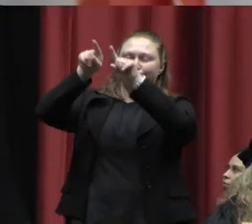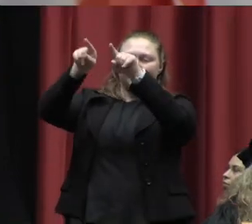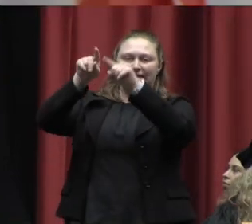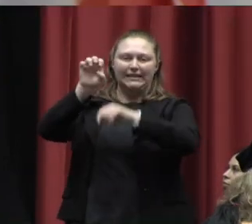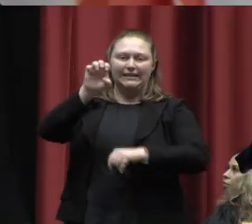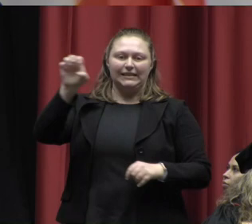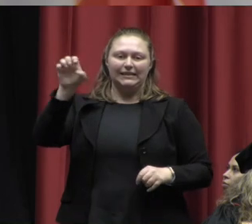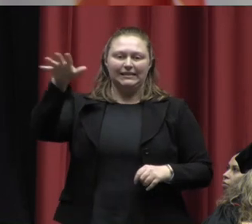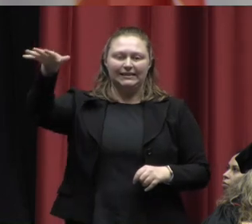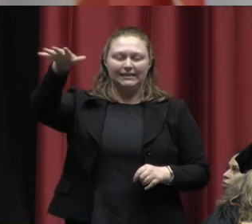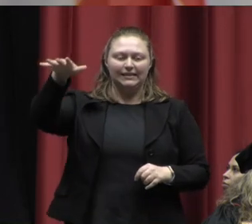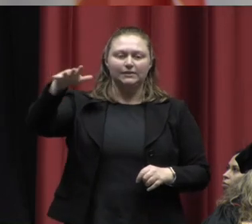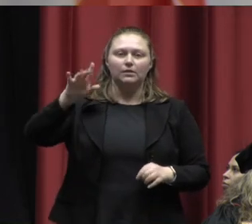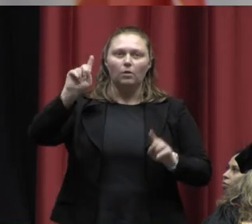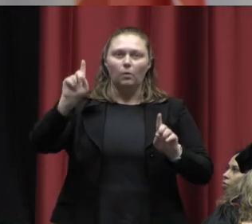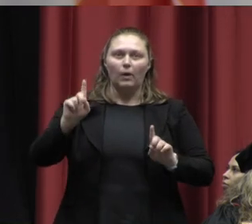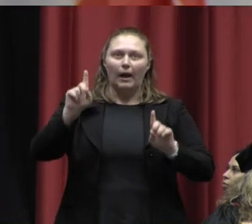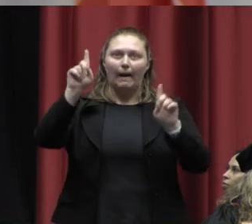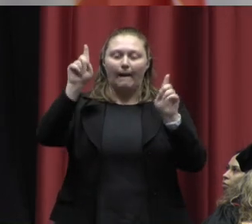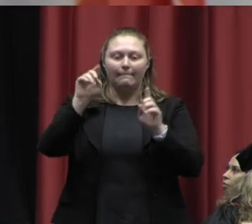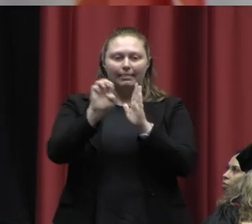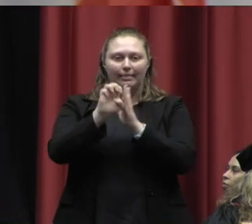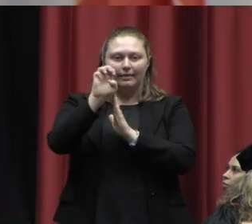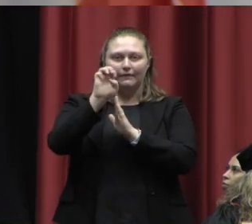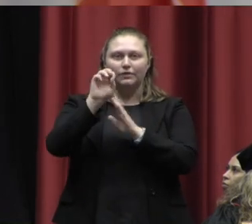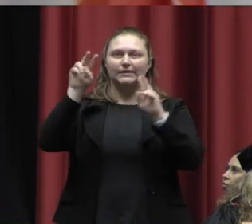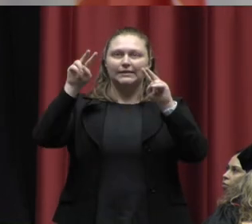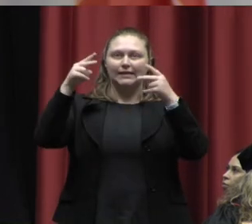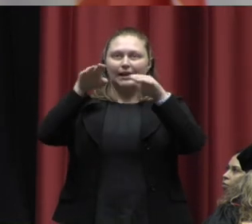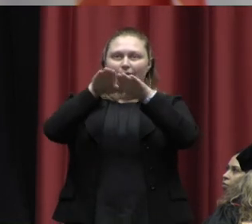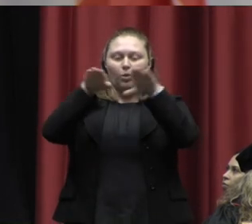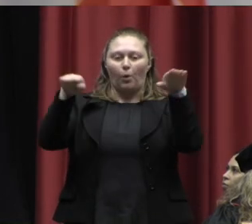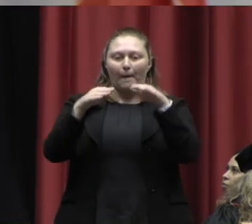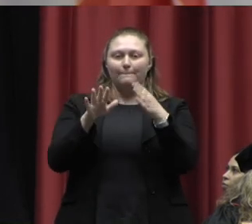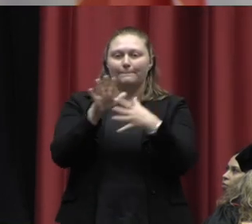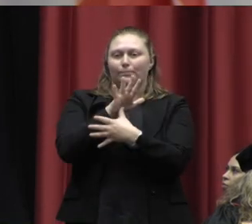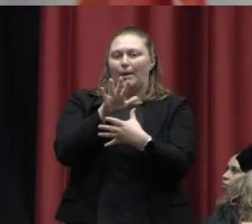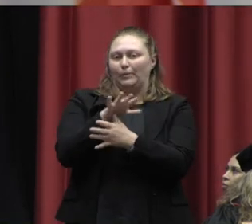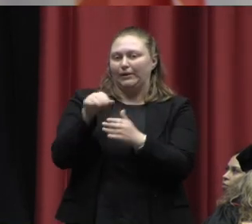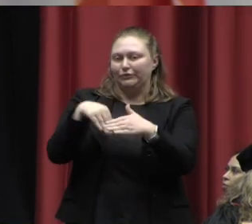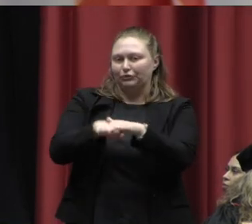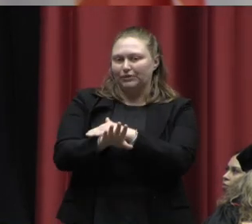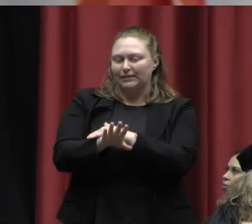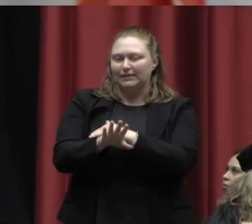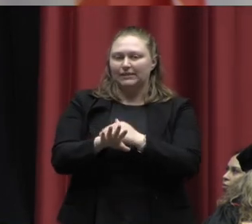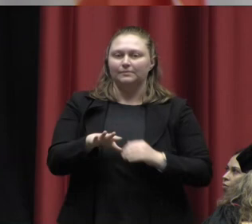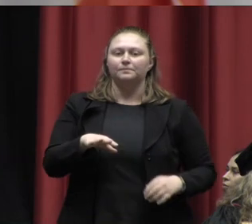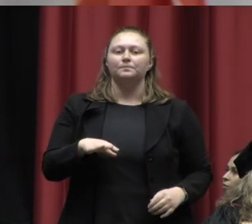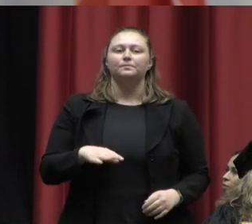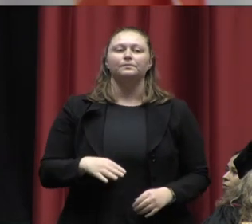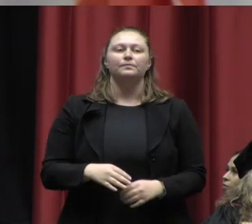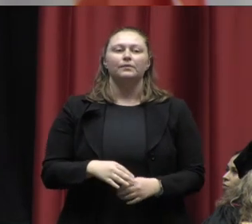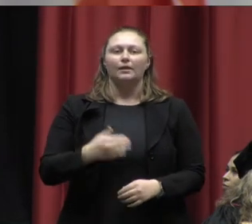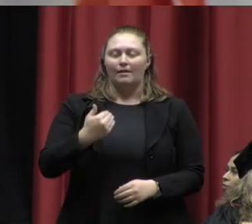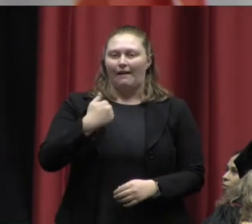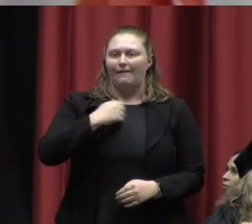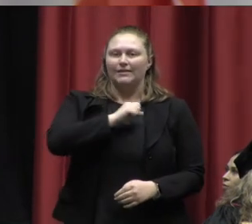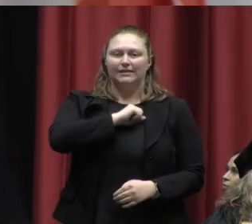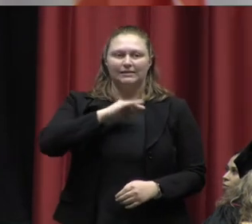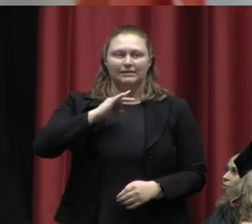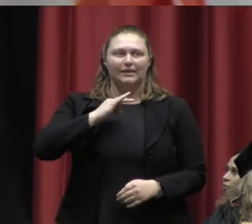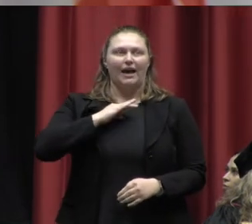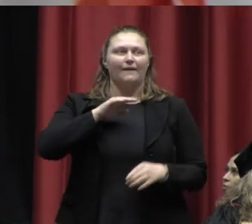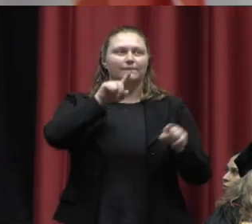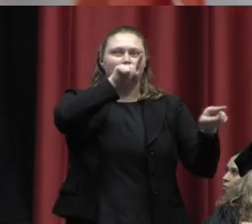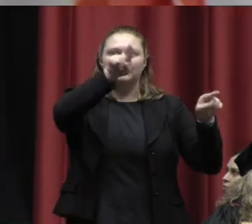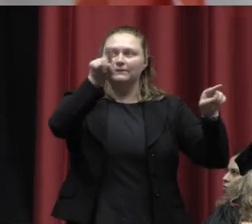concourse and go up the elevators to the main entrance. Anderson staff members are located on each level to